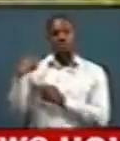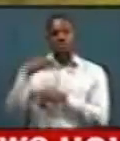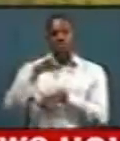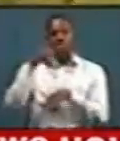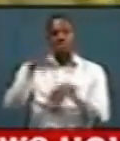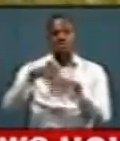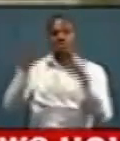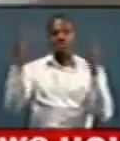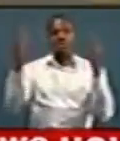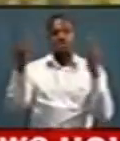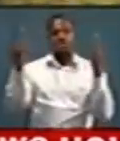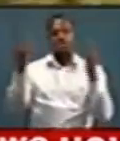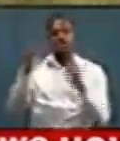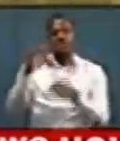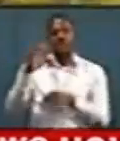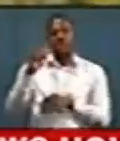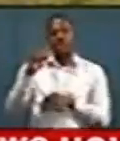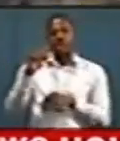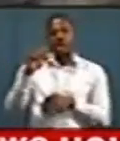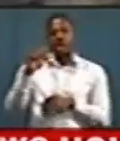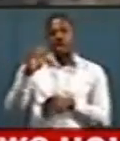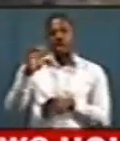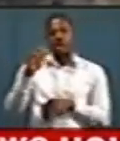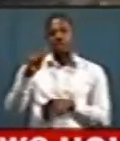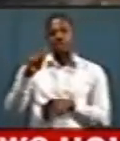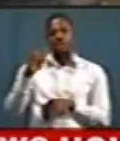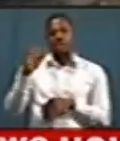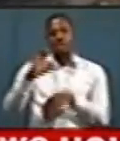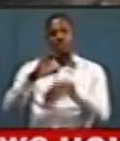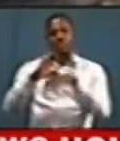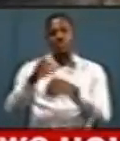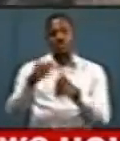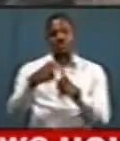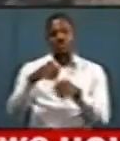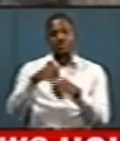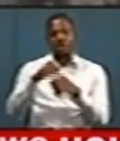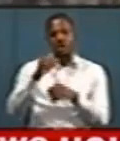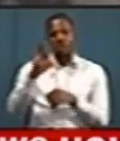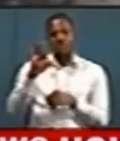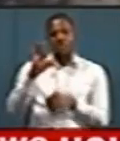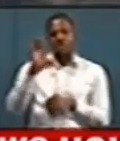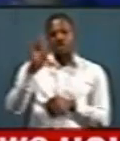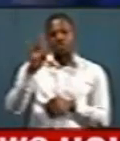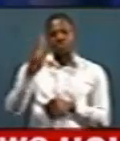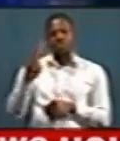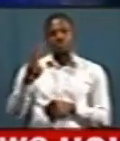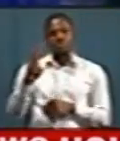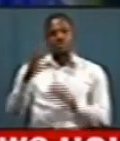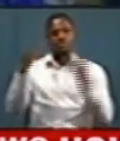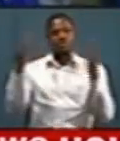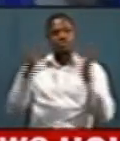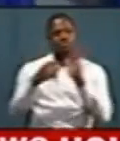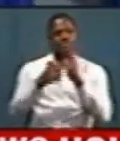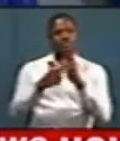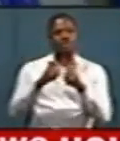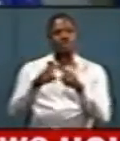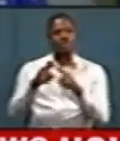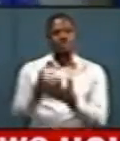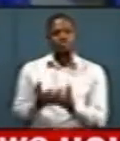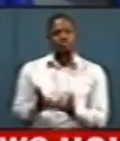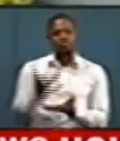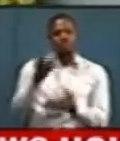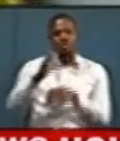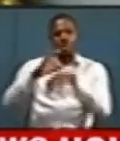National Festival of Arts and Culture, NAFAC. The first was held in 1982. The festival showcases the rich culture